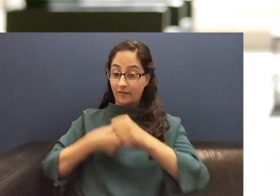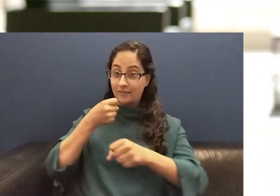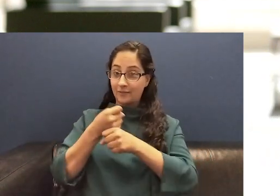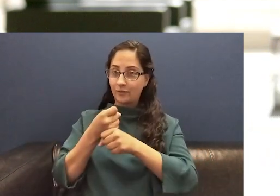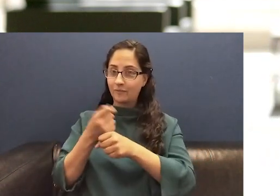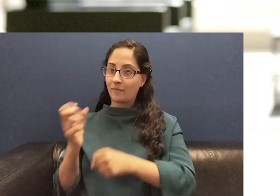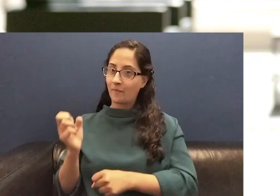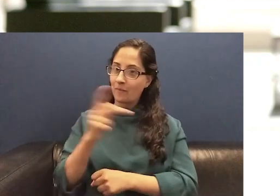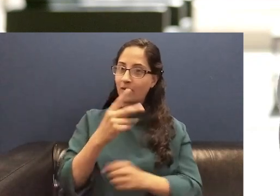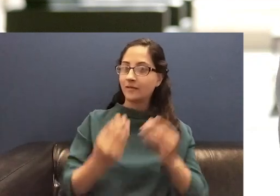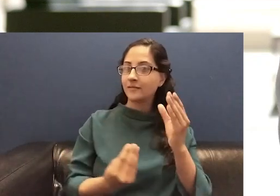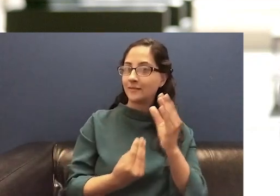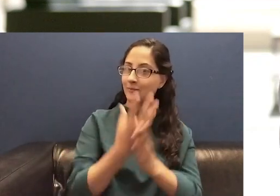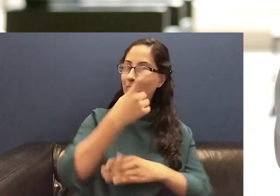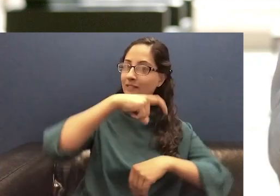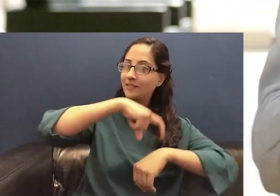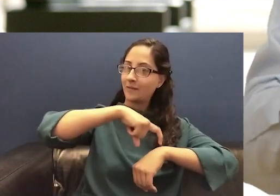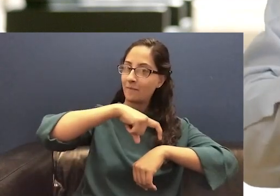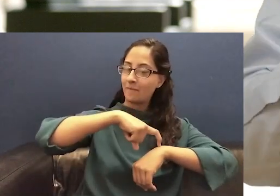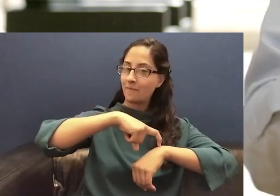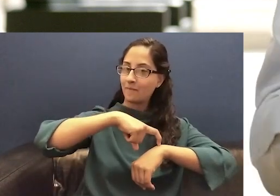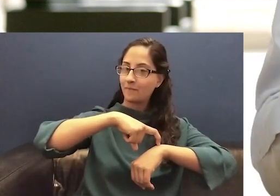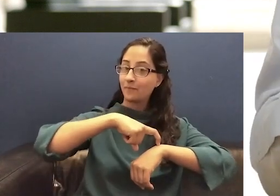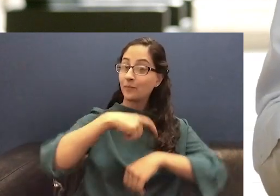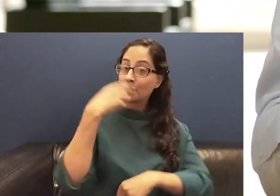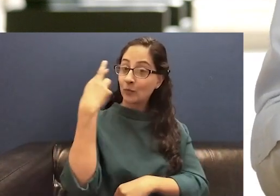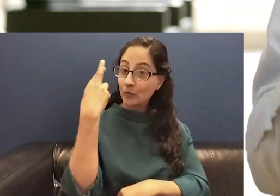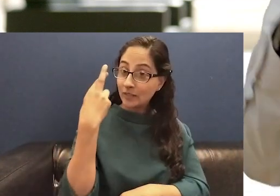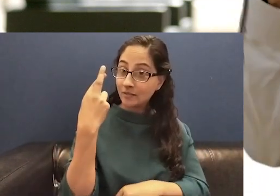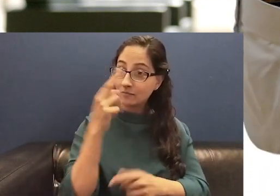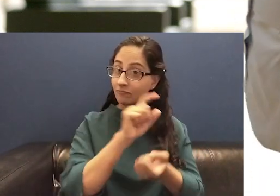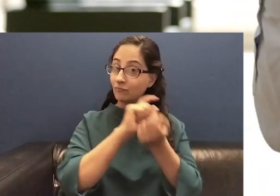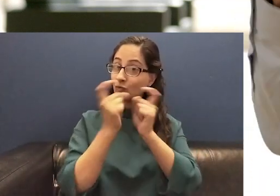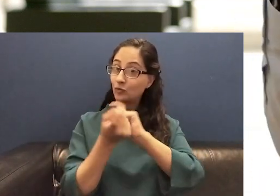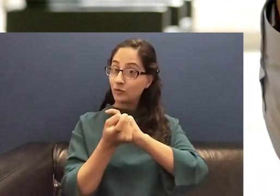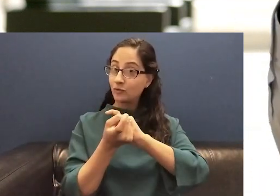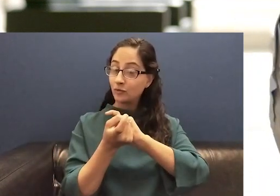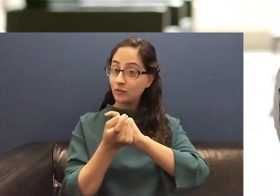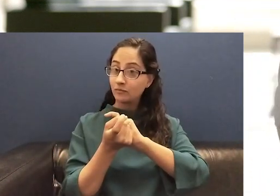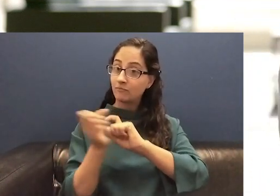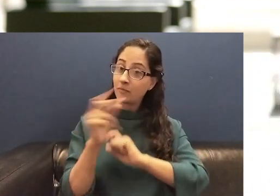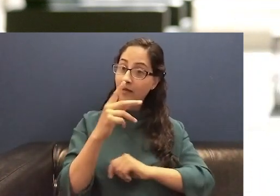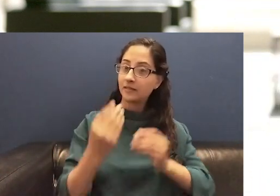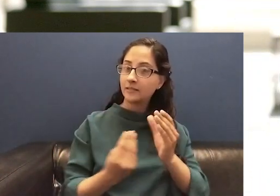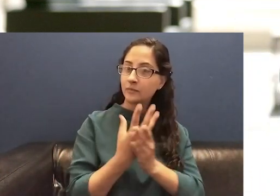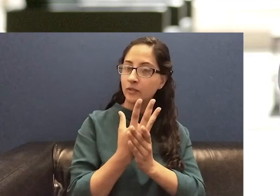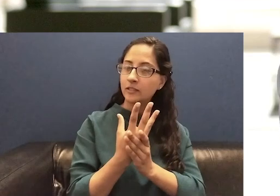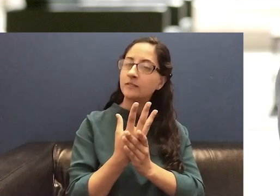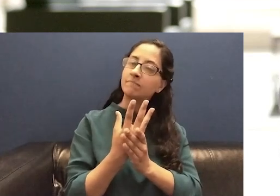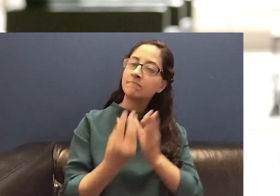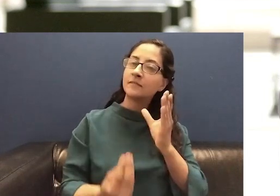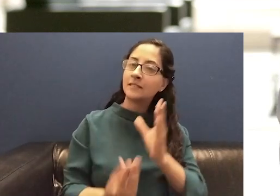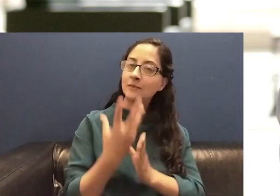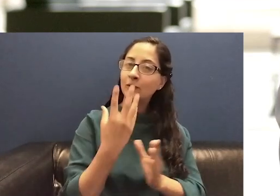the spring, and we're hoping that as a result we'll be able to reignite so much of the spring energy that has been the centerpiece of the